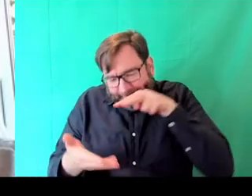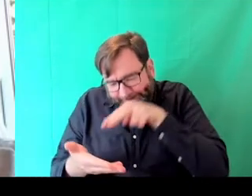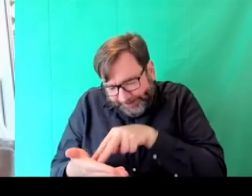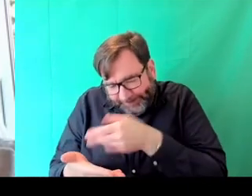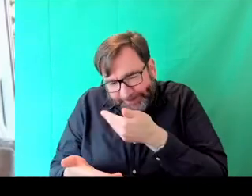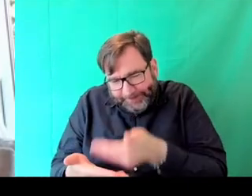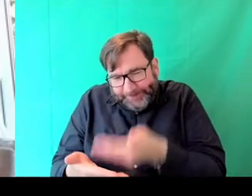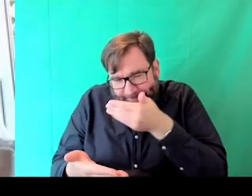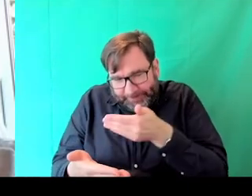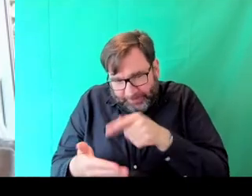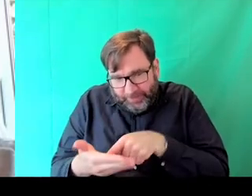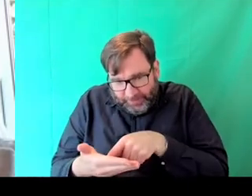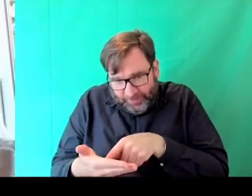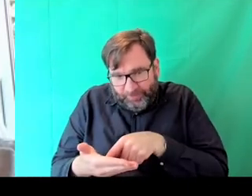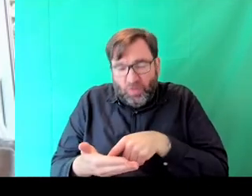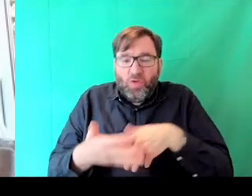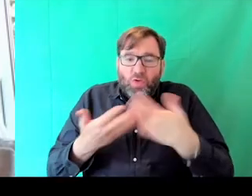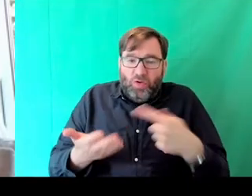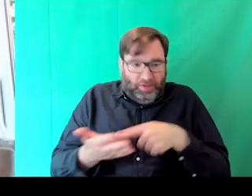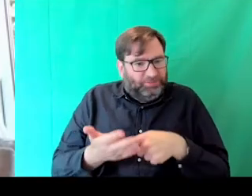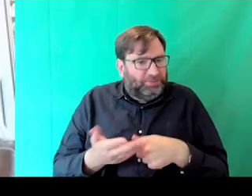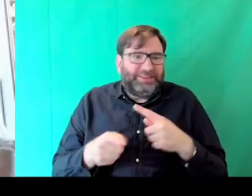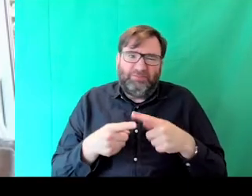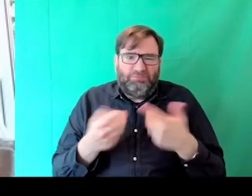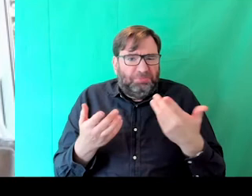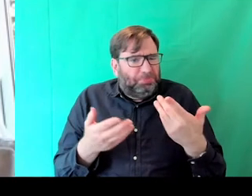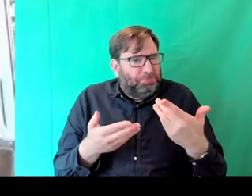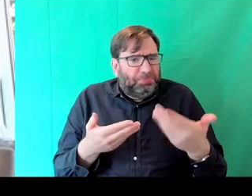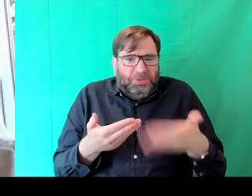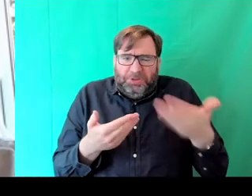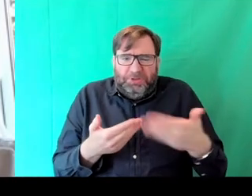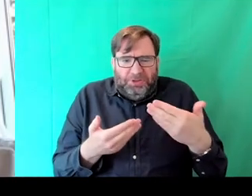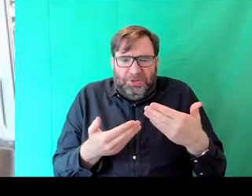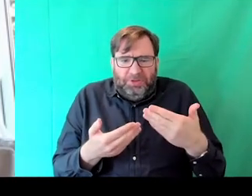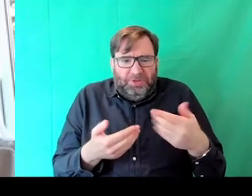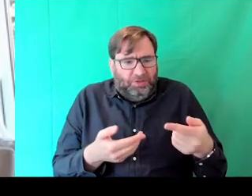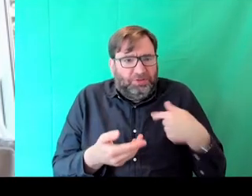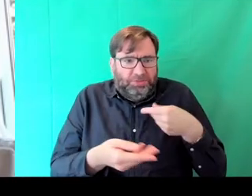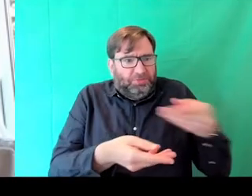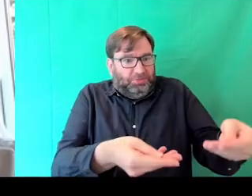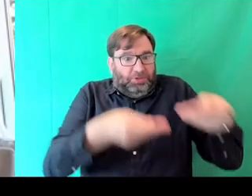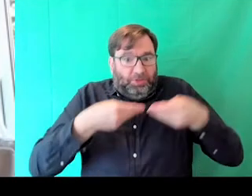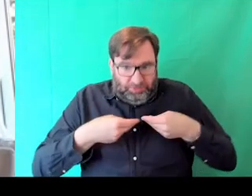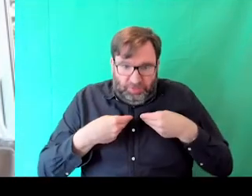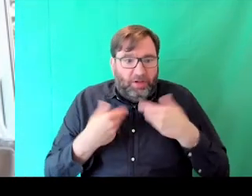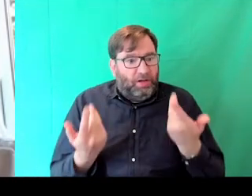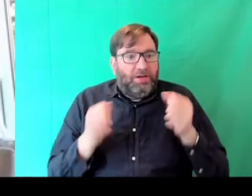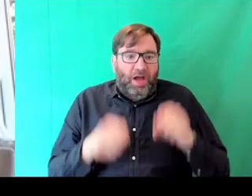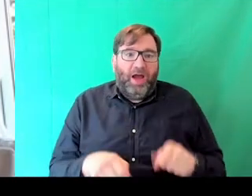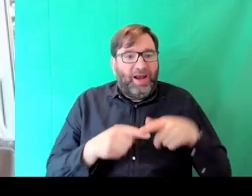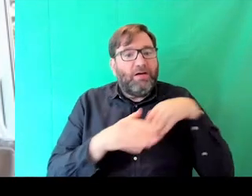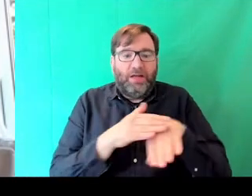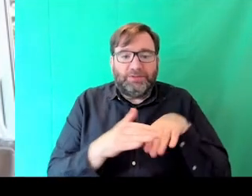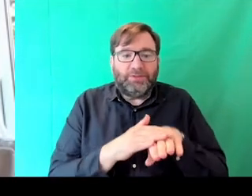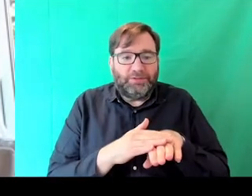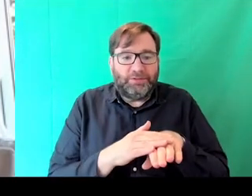but also it's something that I think is harmless. And it's something that I want to be, like I said, treated as an equal